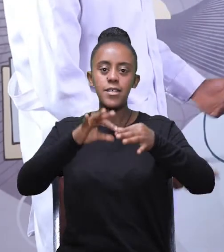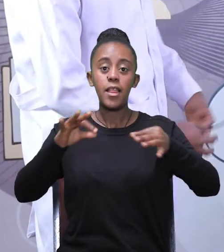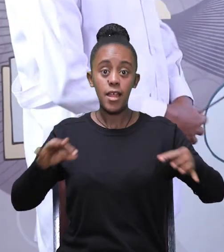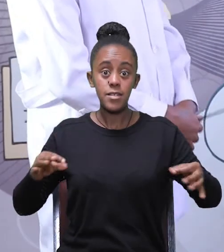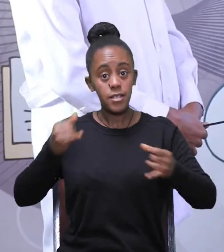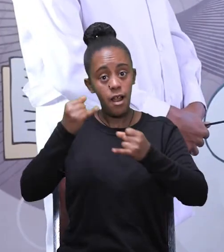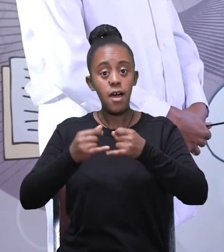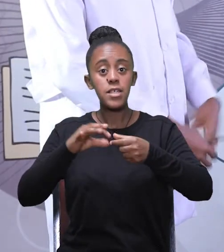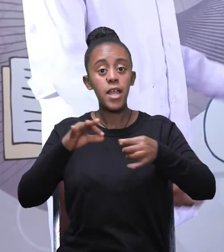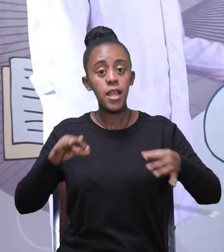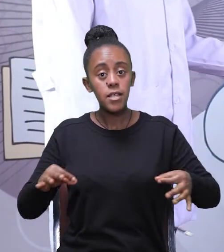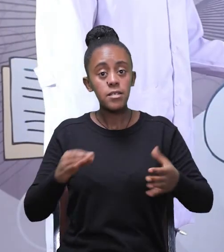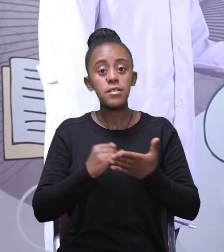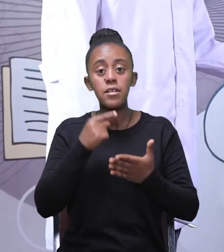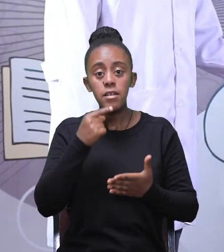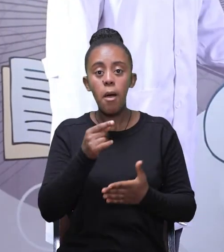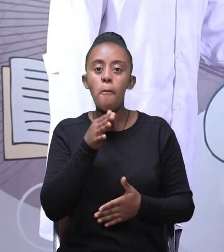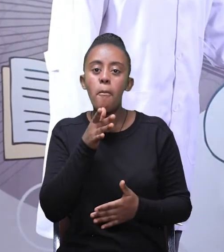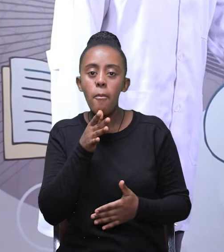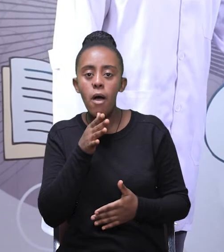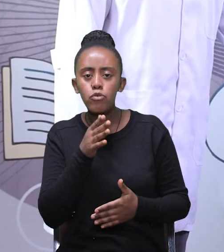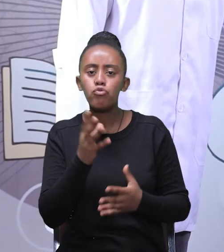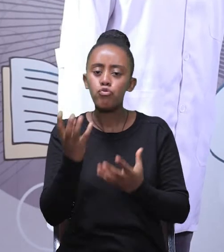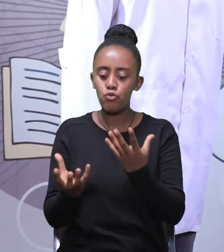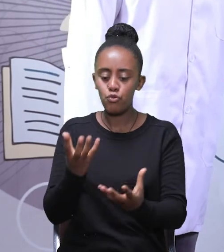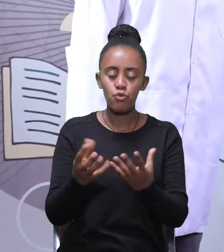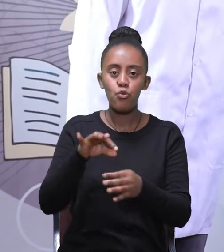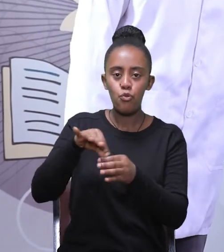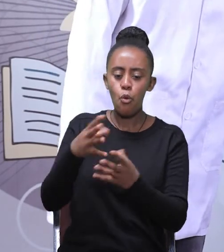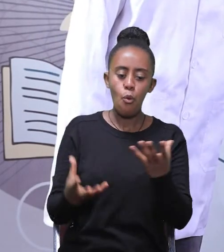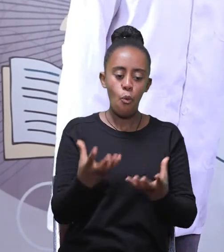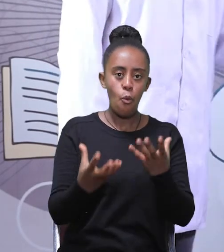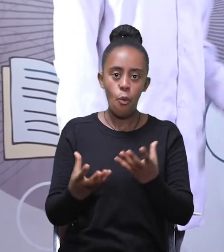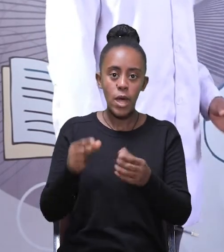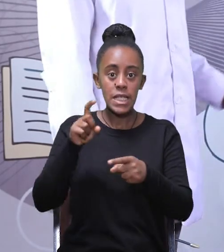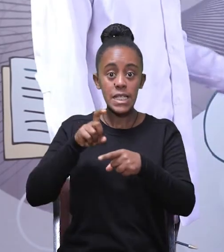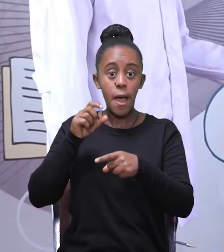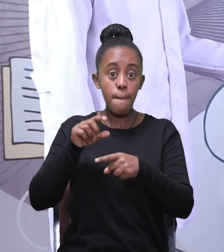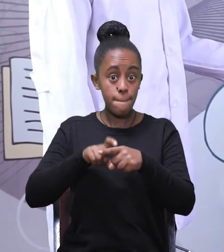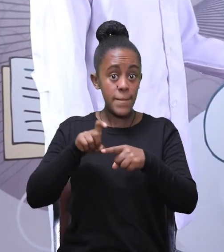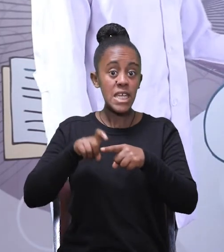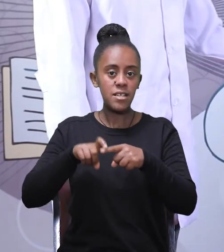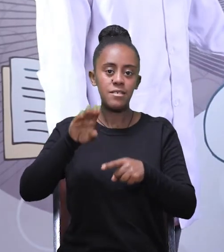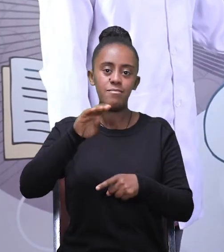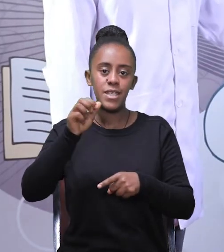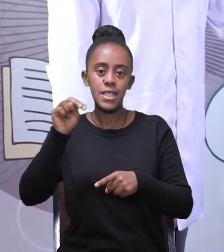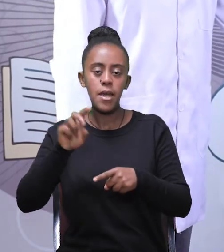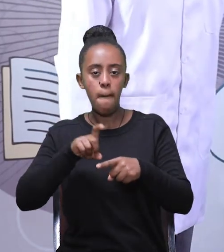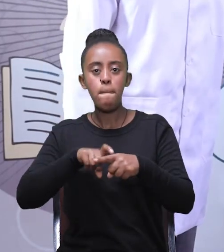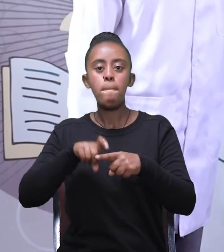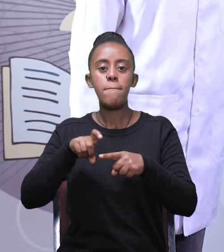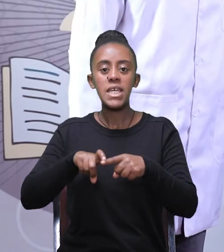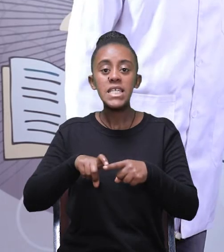last sentence, it says, Mother cooks the beans in the kitchen. Mother cooks